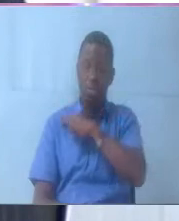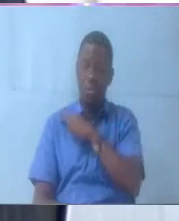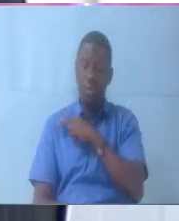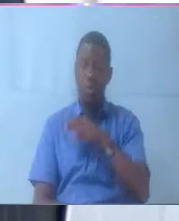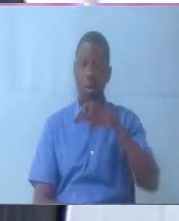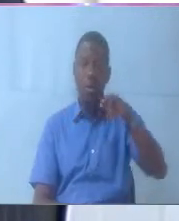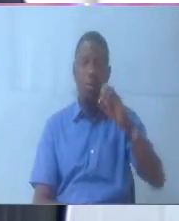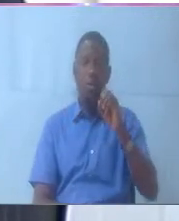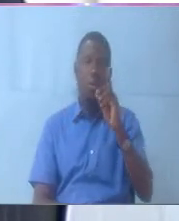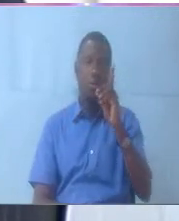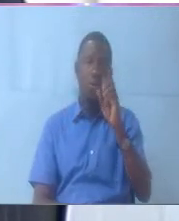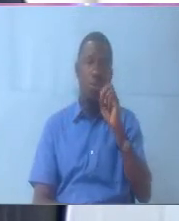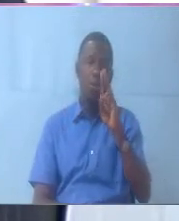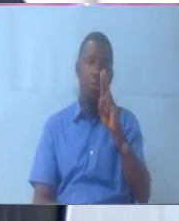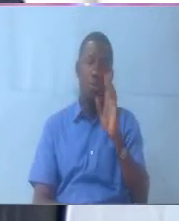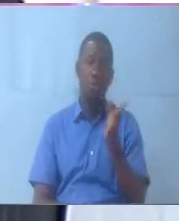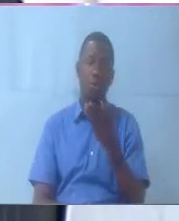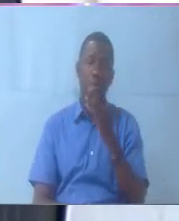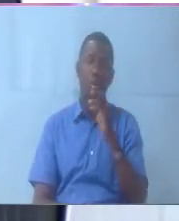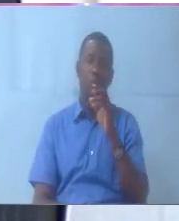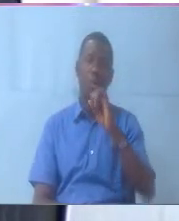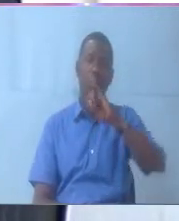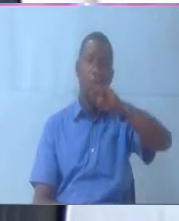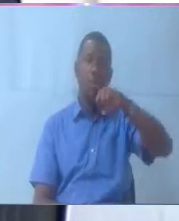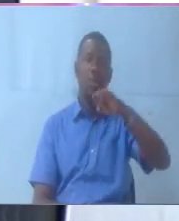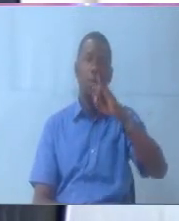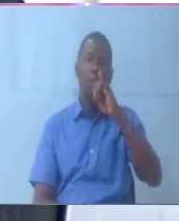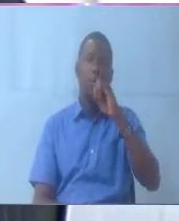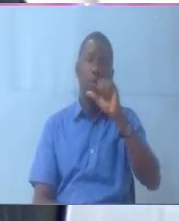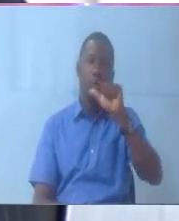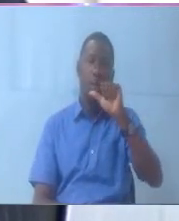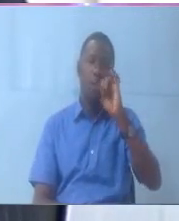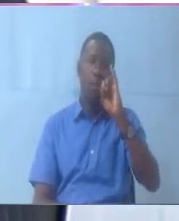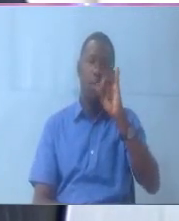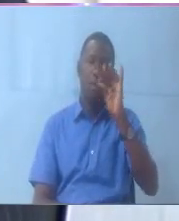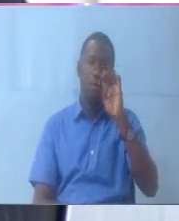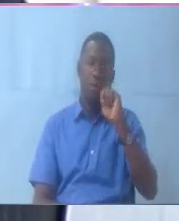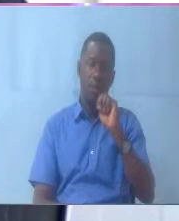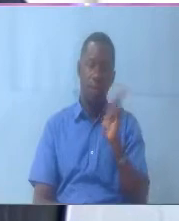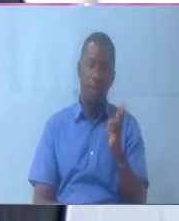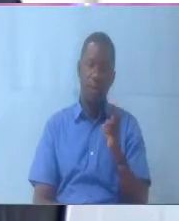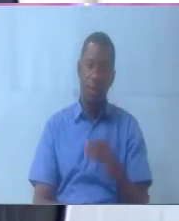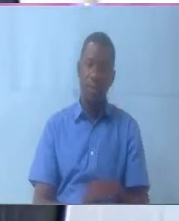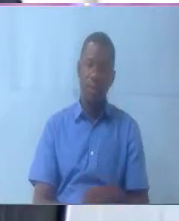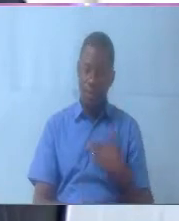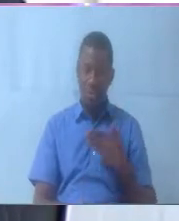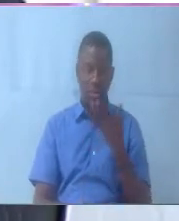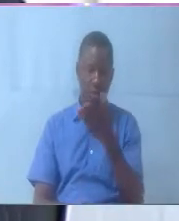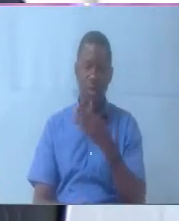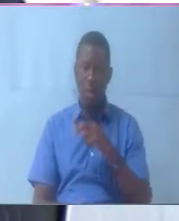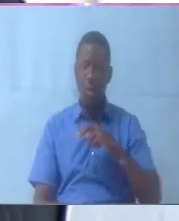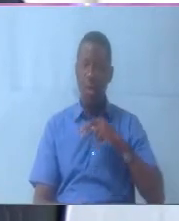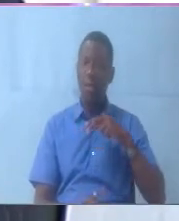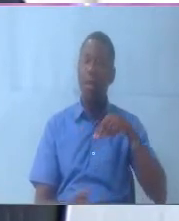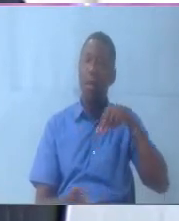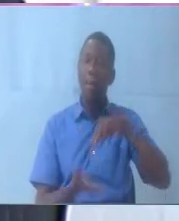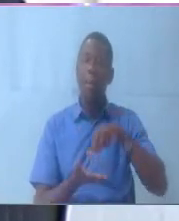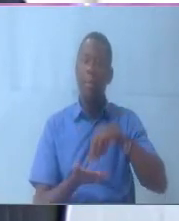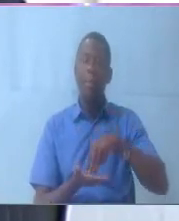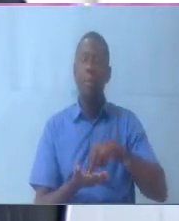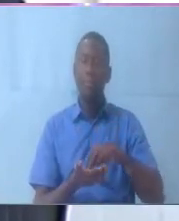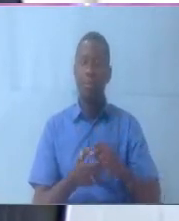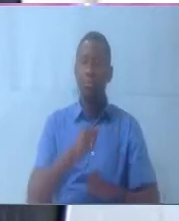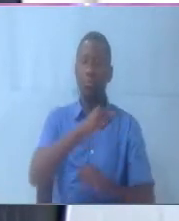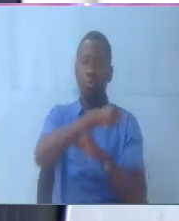Modu Jaite they call him Fred. e ka fayne Fred He was there. He stood as my surety. al tele lota kenna